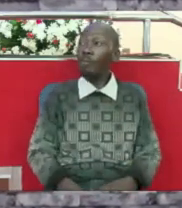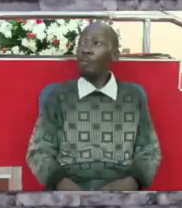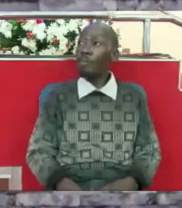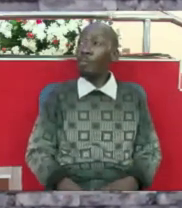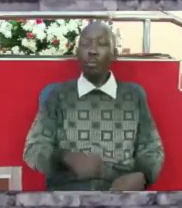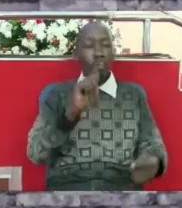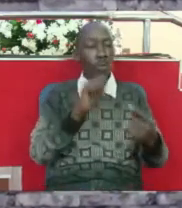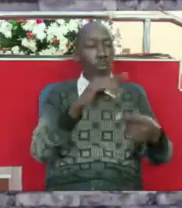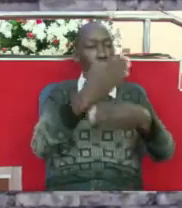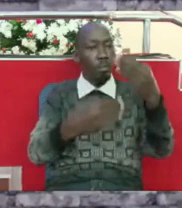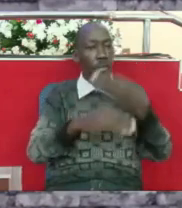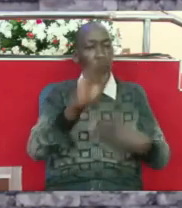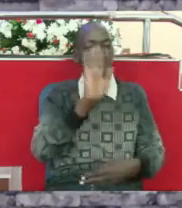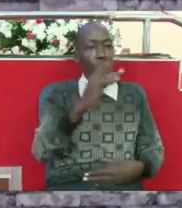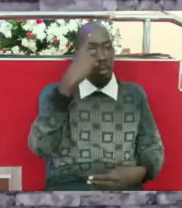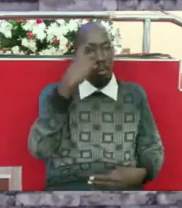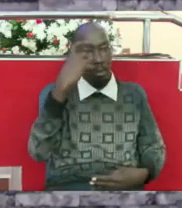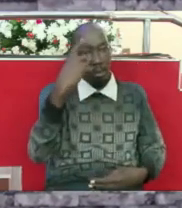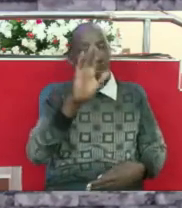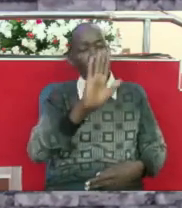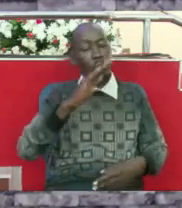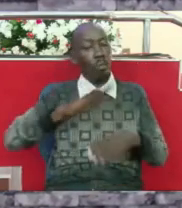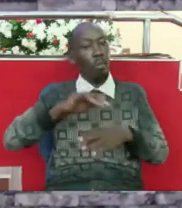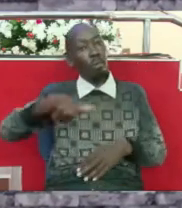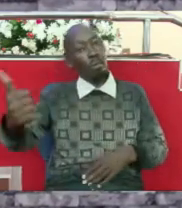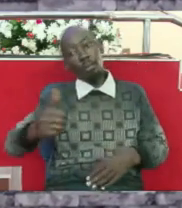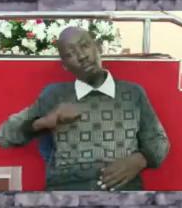to build your dream on the other side.